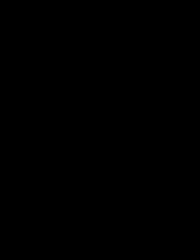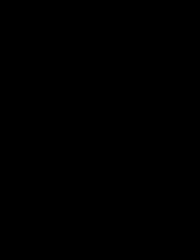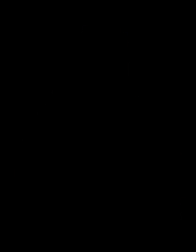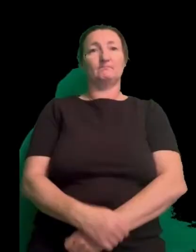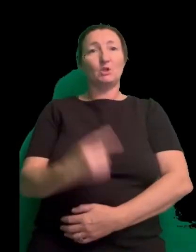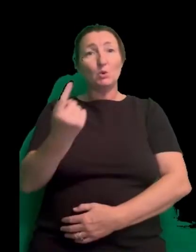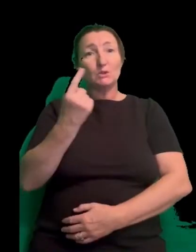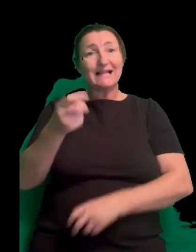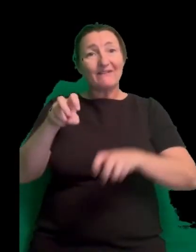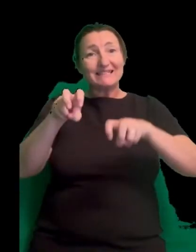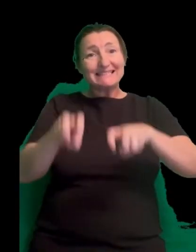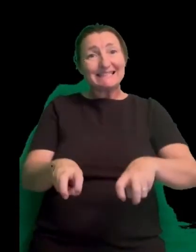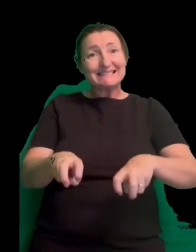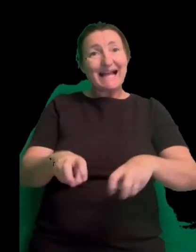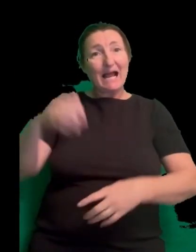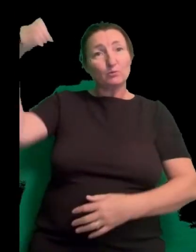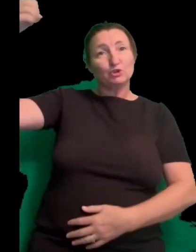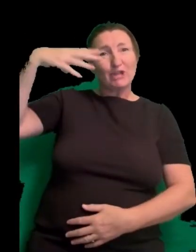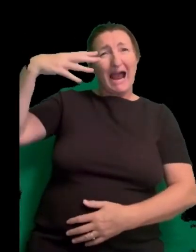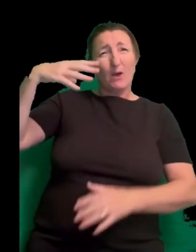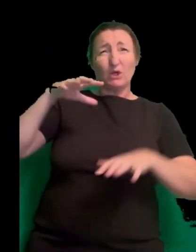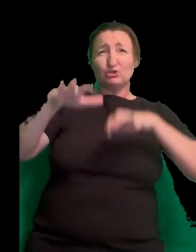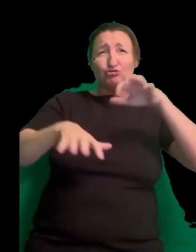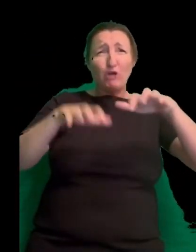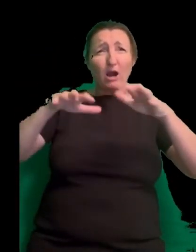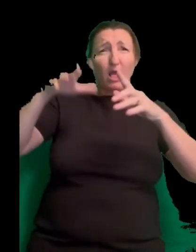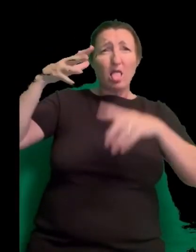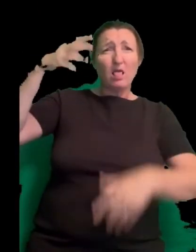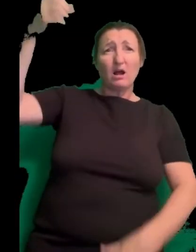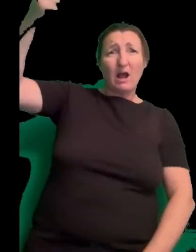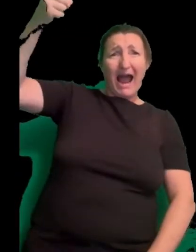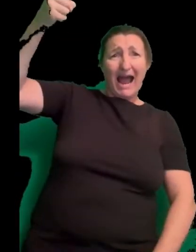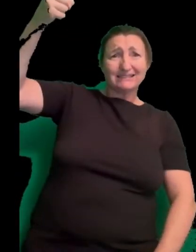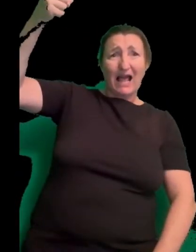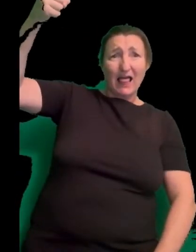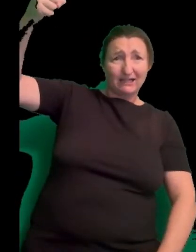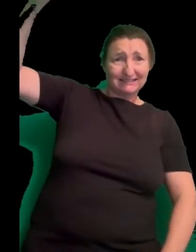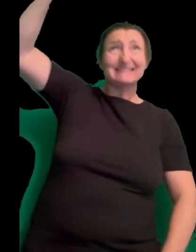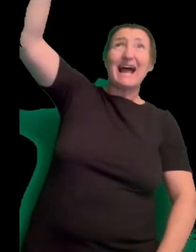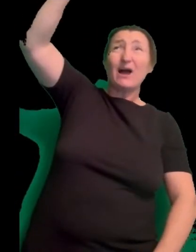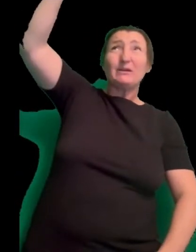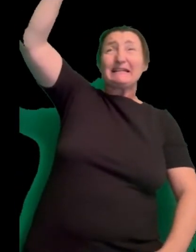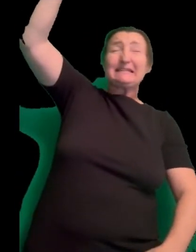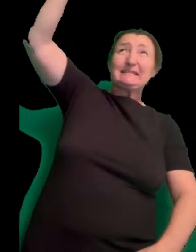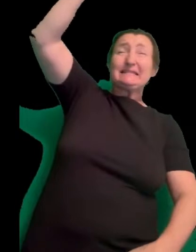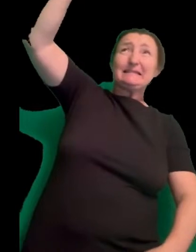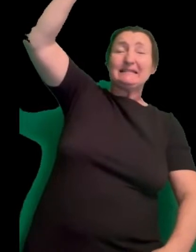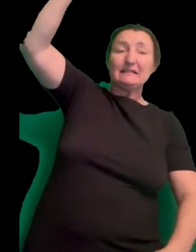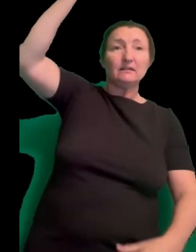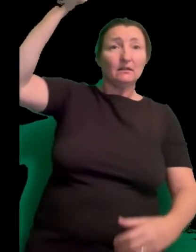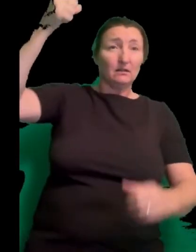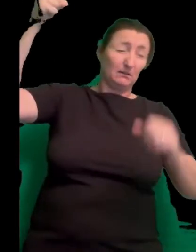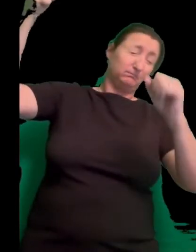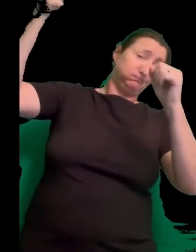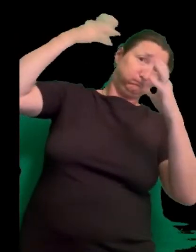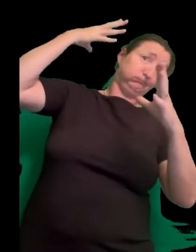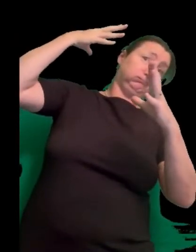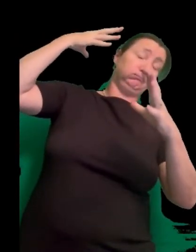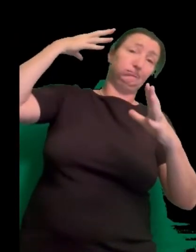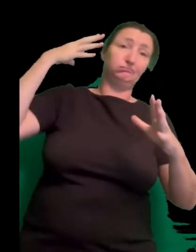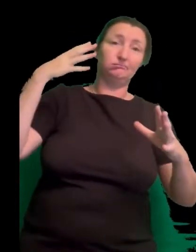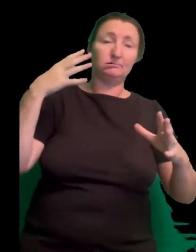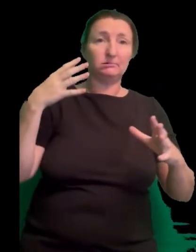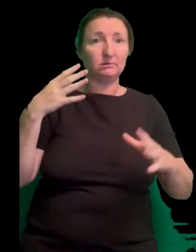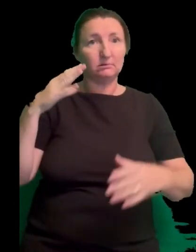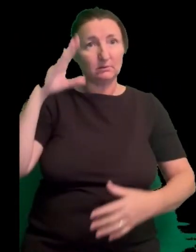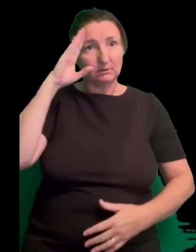If you shower sitting down, you know the struggle of trying to get the handheld faucet down on your own. And if you do manage to get it down, look